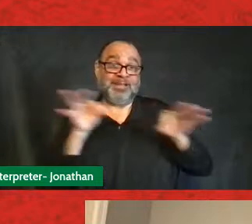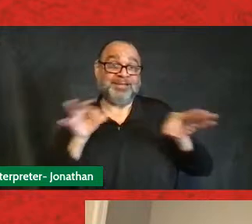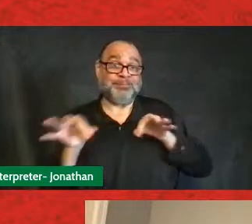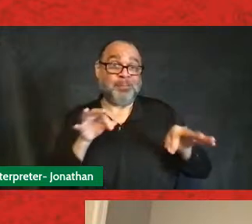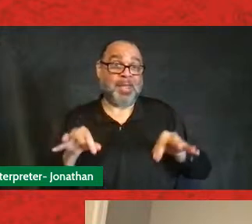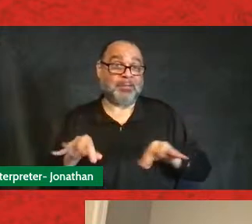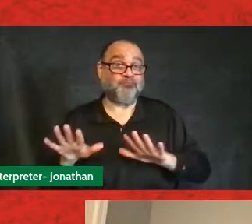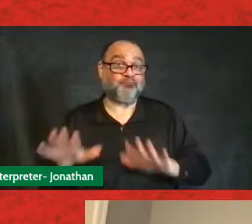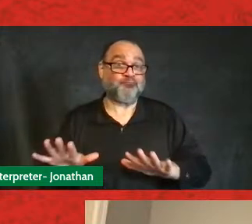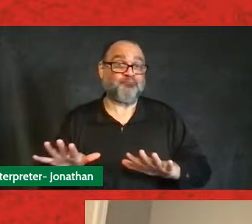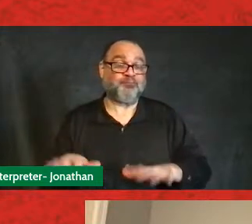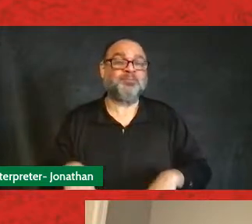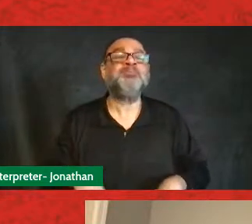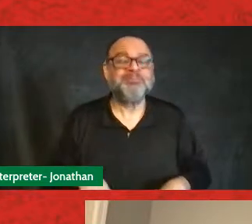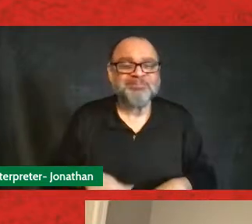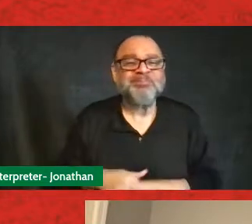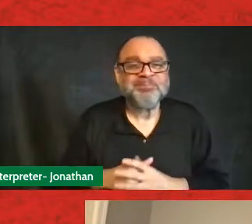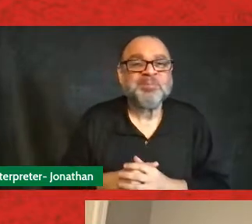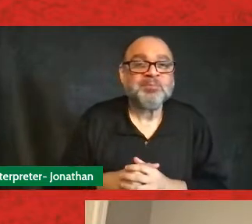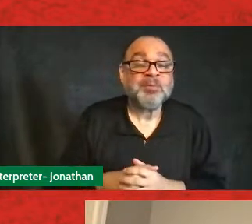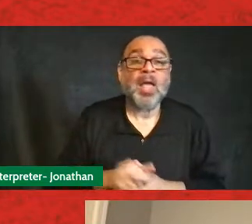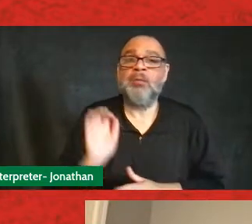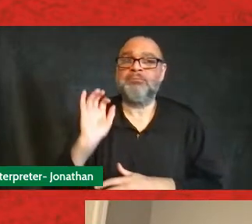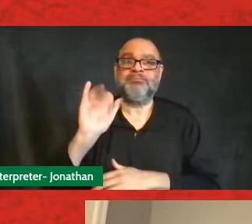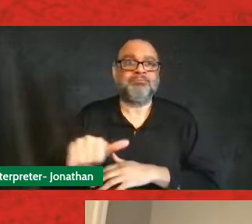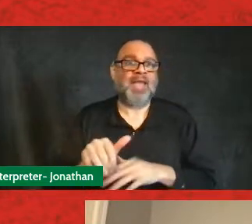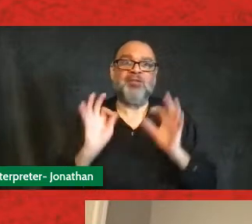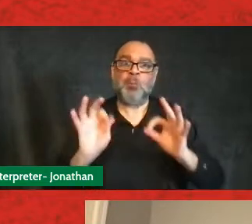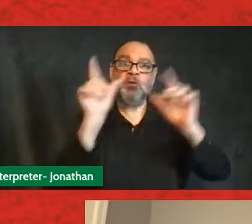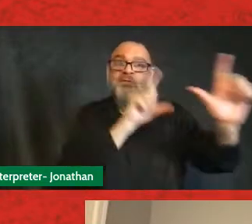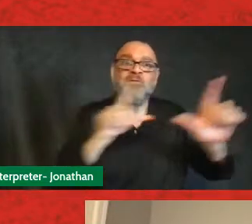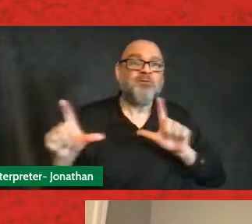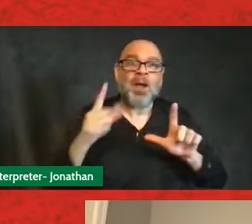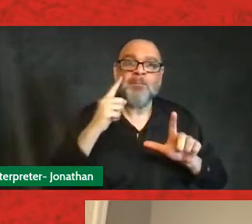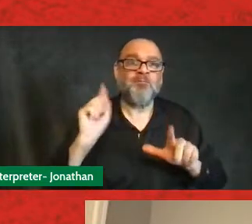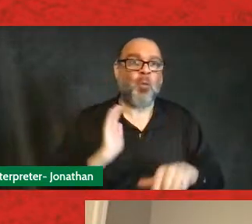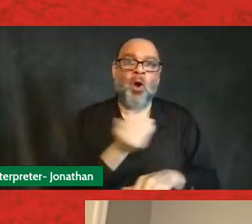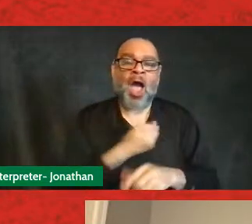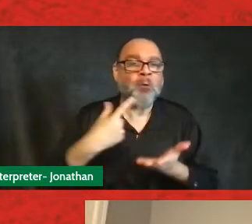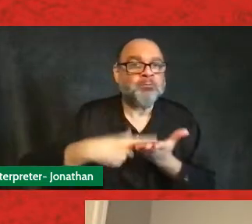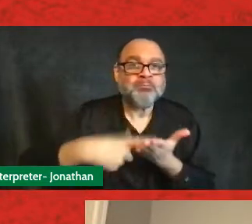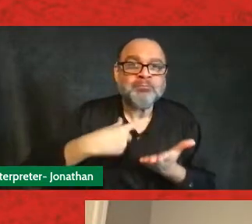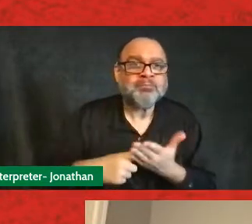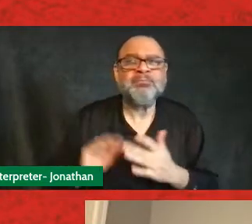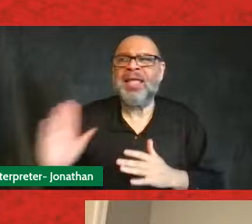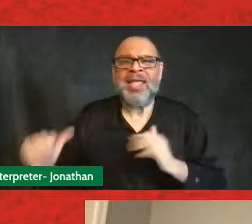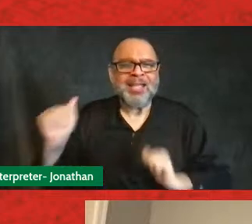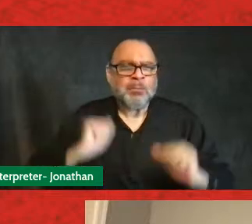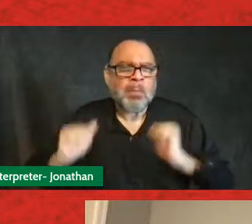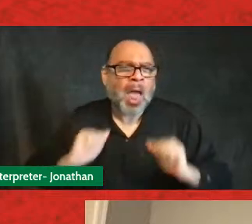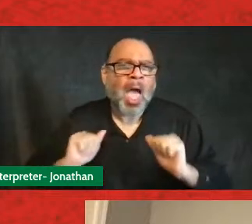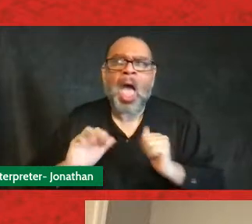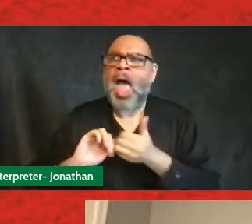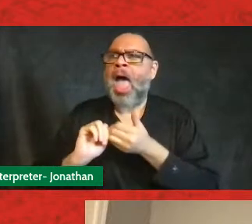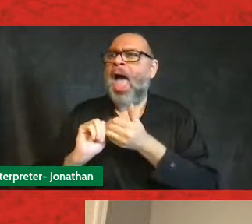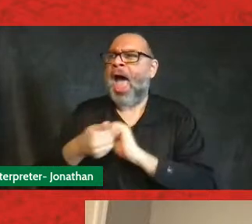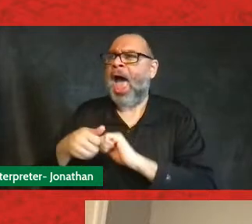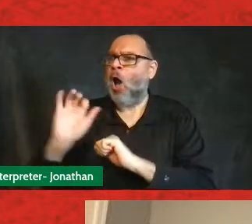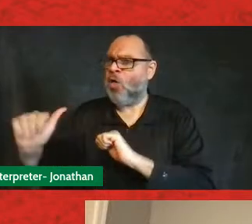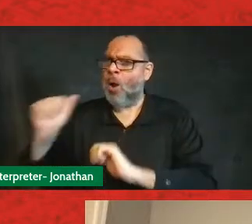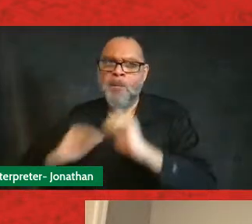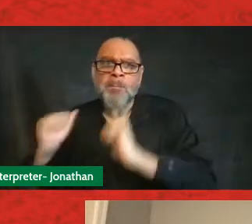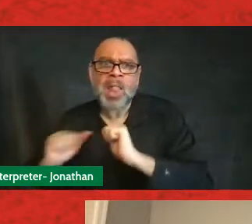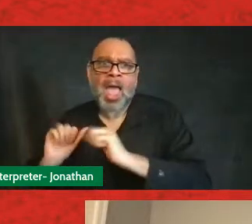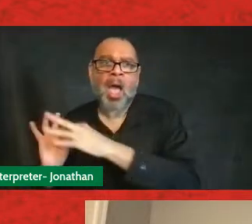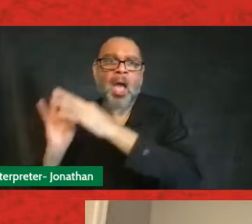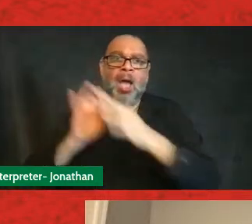for what we're going to talk about, which is the plays he did, the ways in which those plays echo with the plays we do today, and the ways in